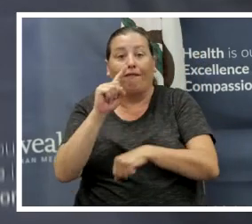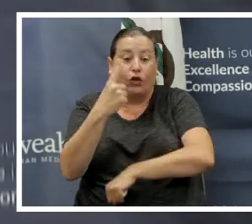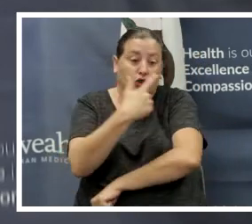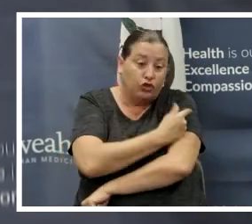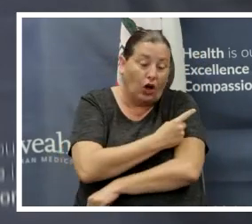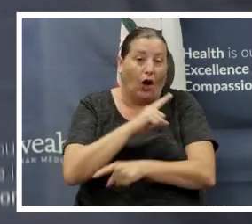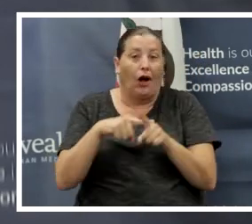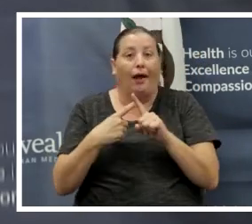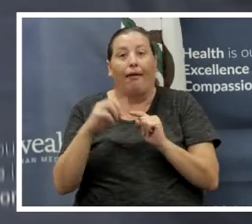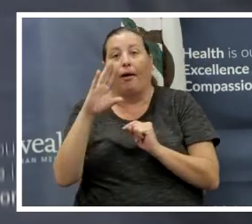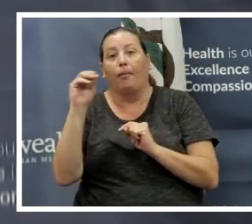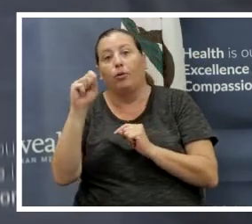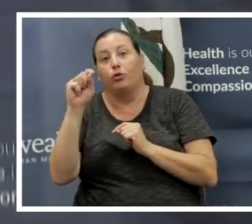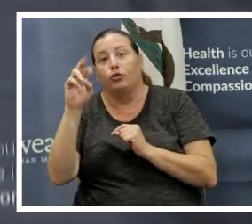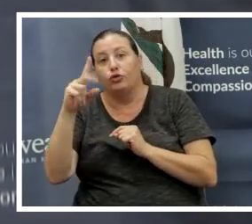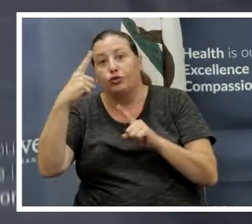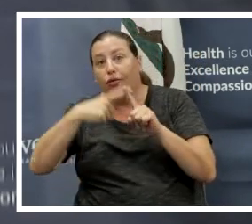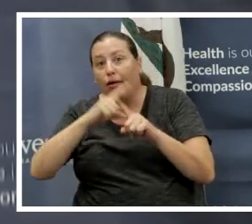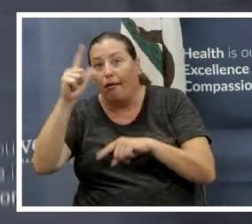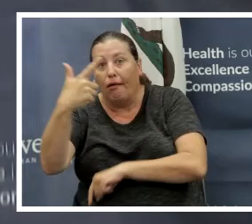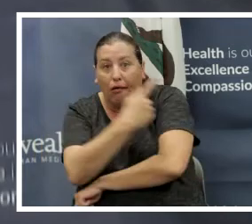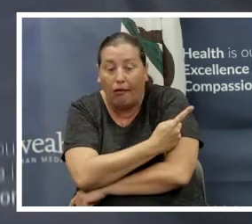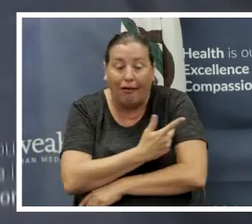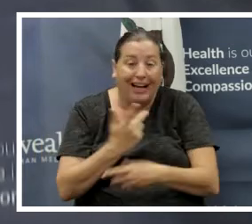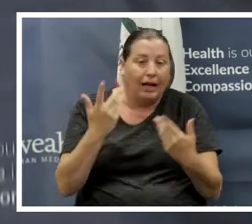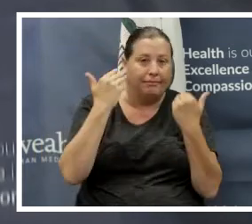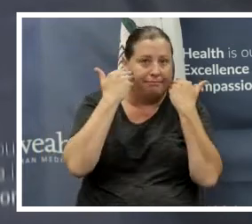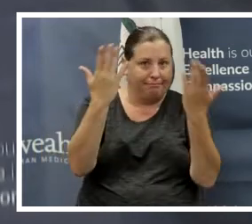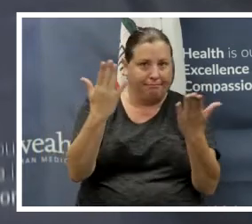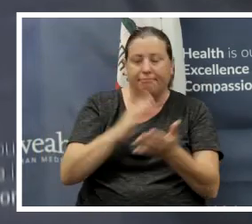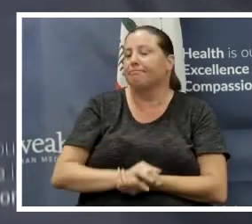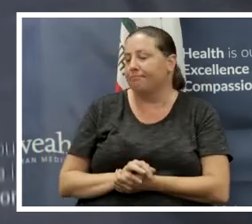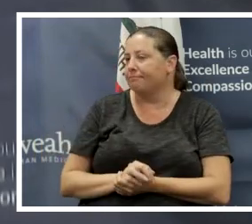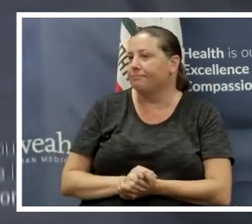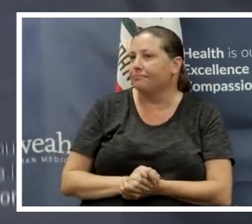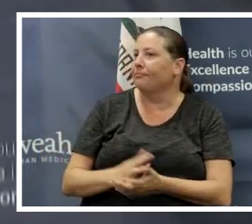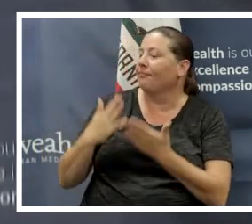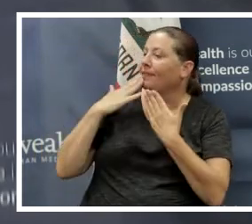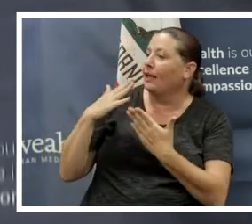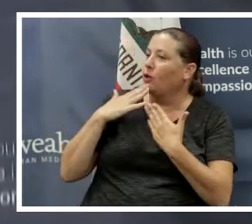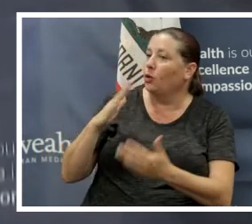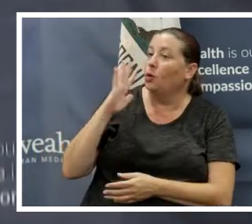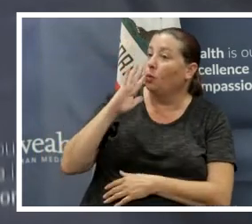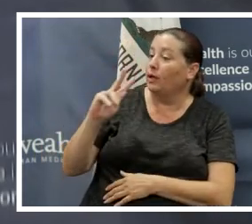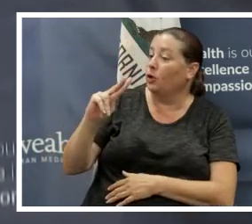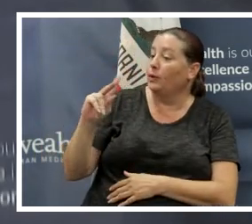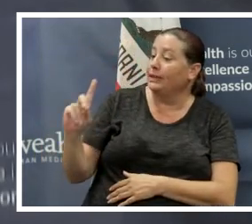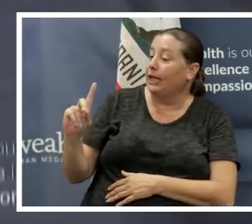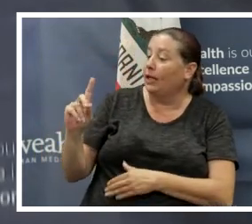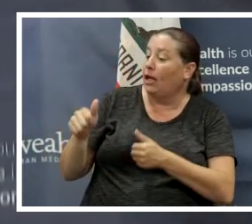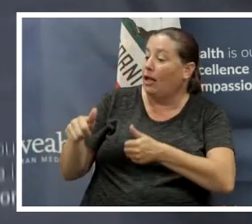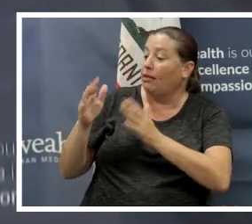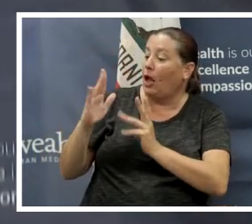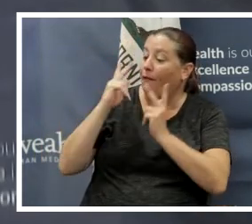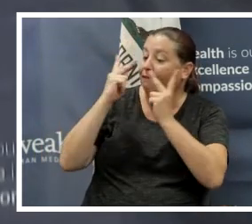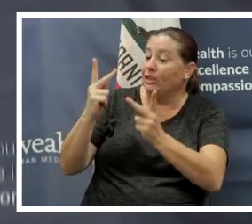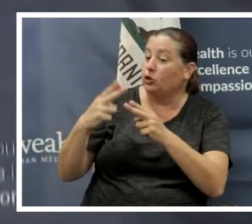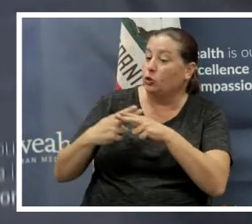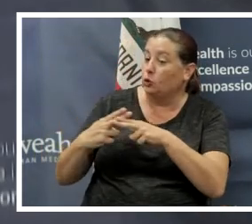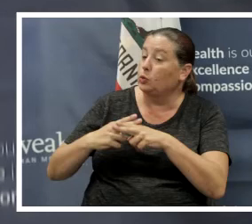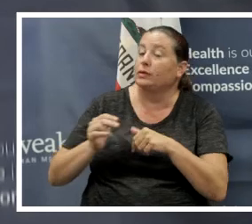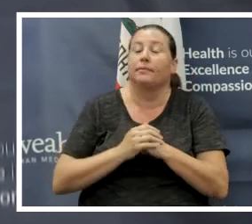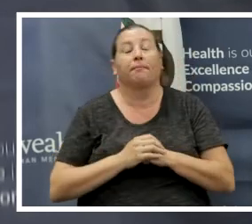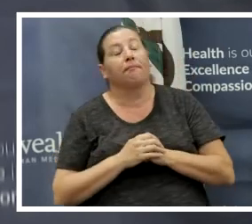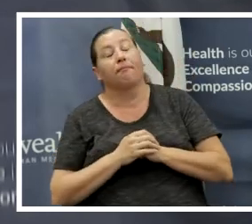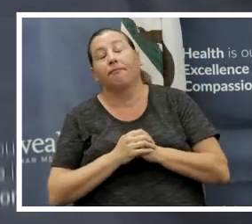first shot and then a booster? So we really don't know yet. Okay, thank you. Will Kaweah Delta be allowing visitors anytime soon? So